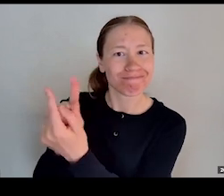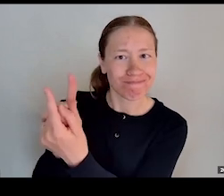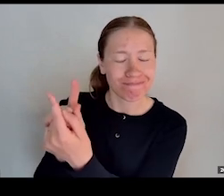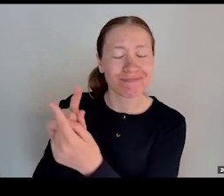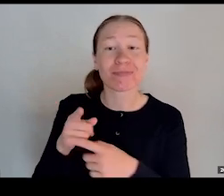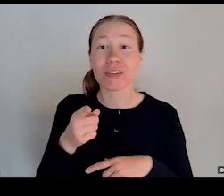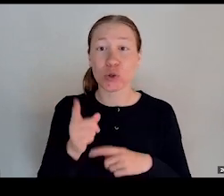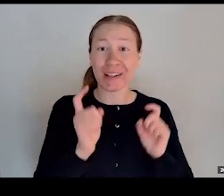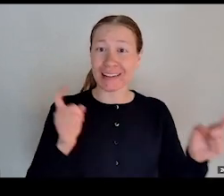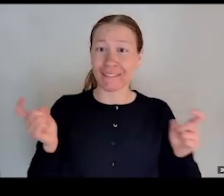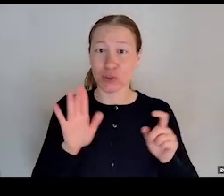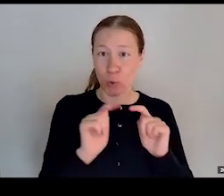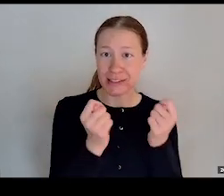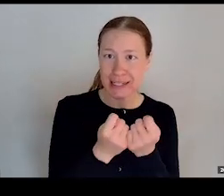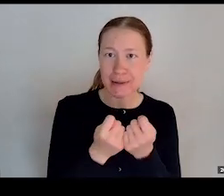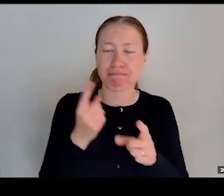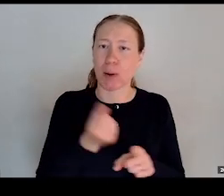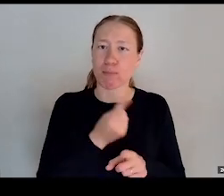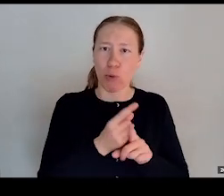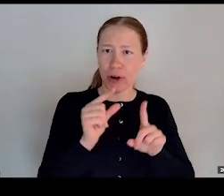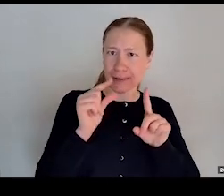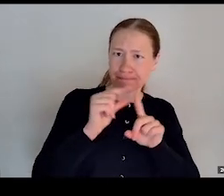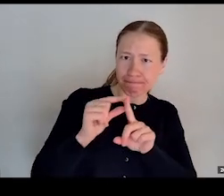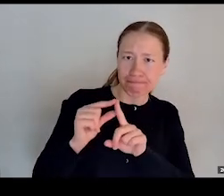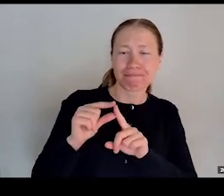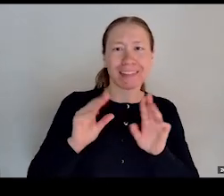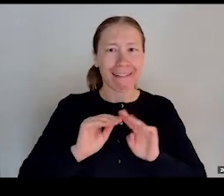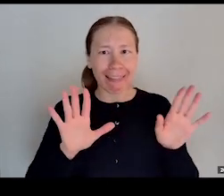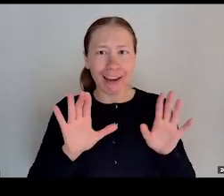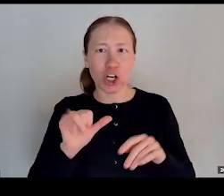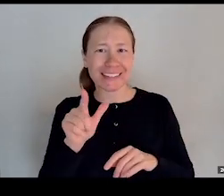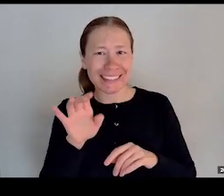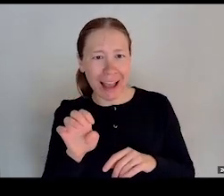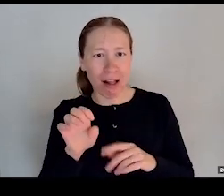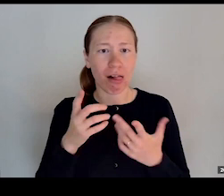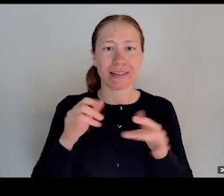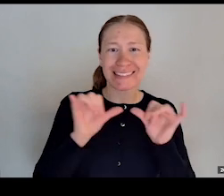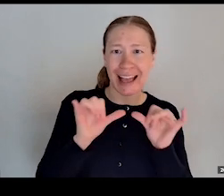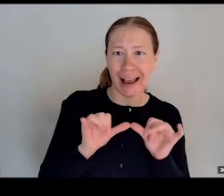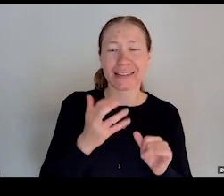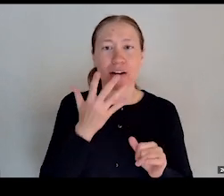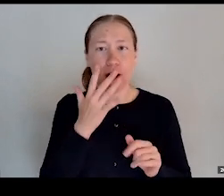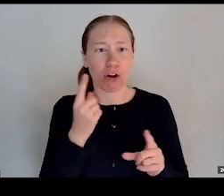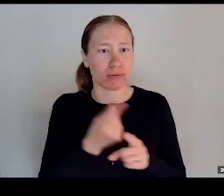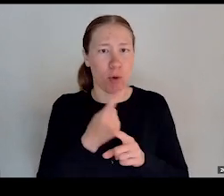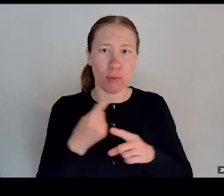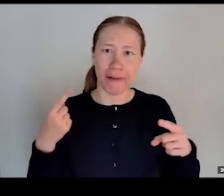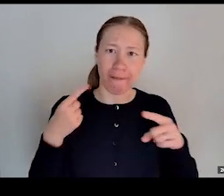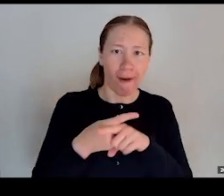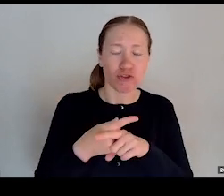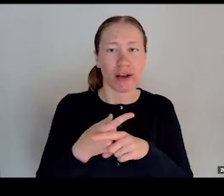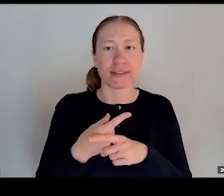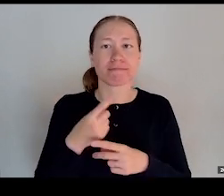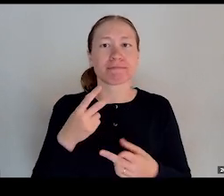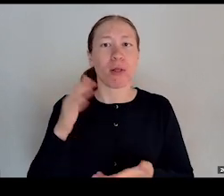team members, that they have accessible font styles, sizes, and colors. We want to make sure that there is appropriate contrast so that individuals with